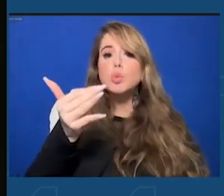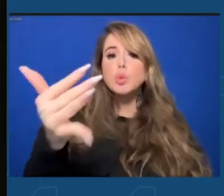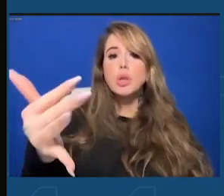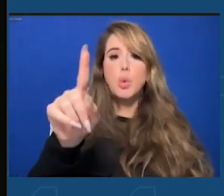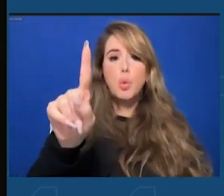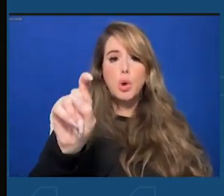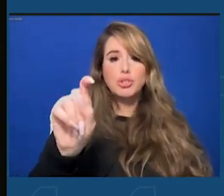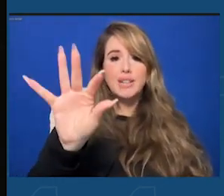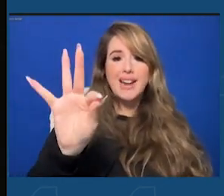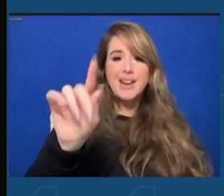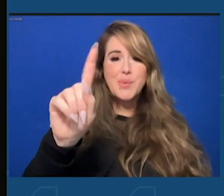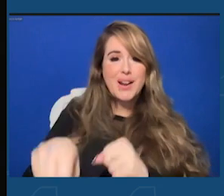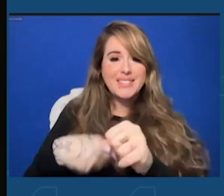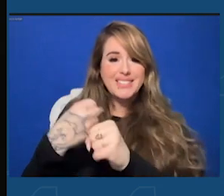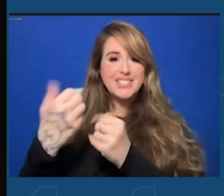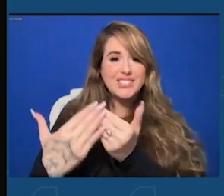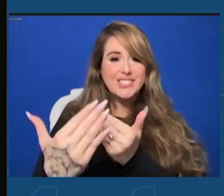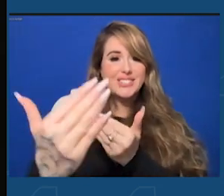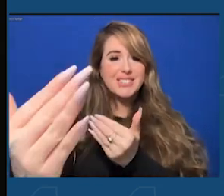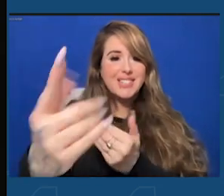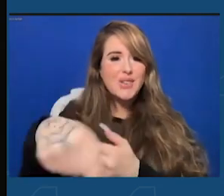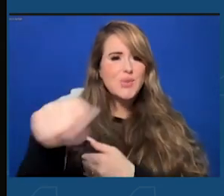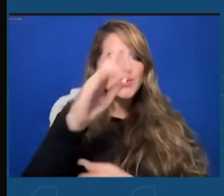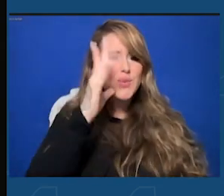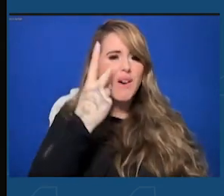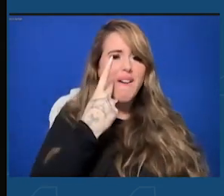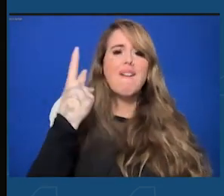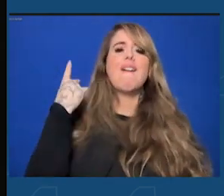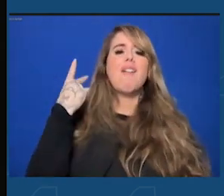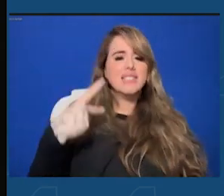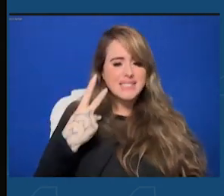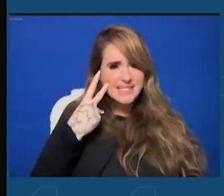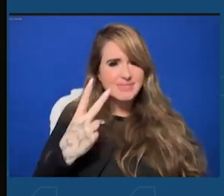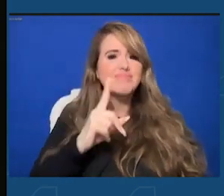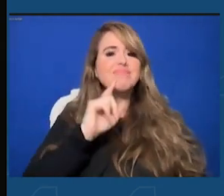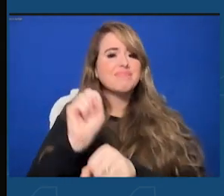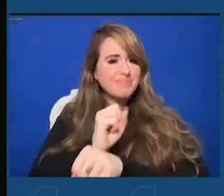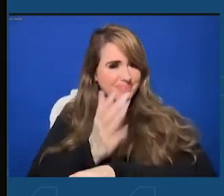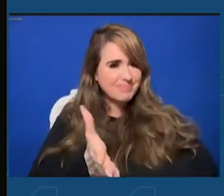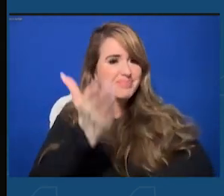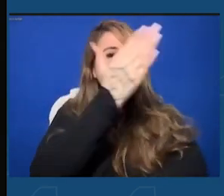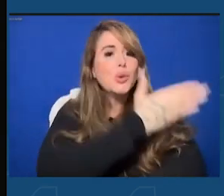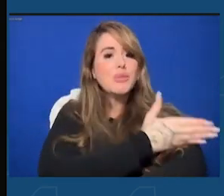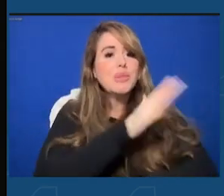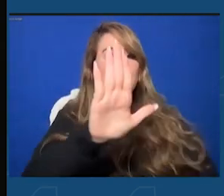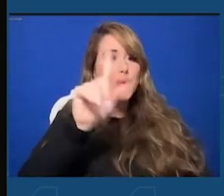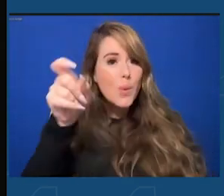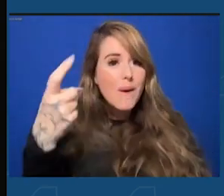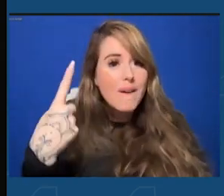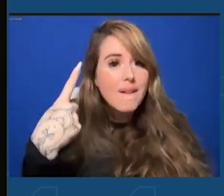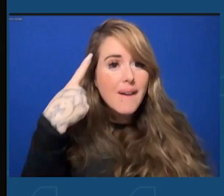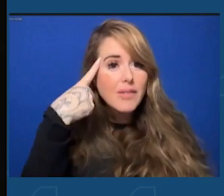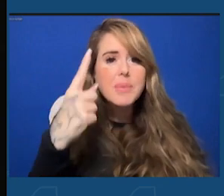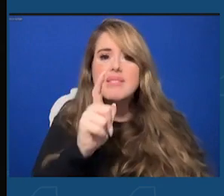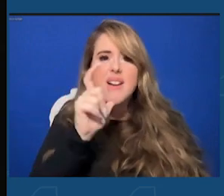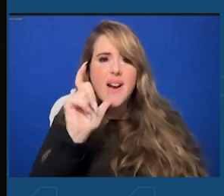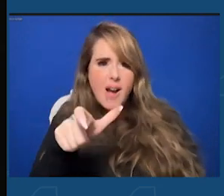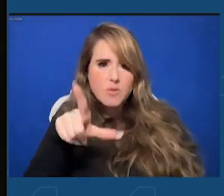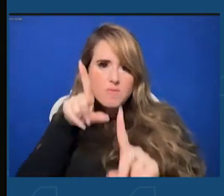years, that you're going to see things getting a little bit better, that your government doesn't have to be on your